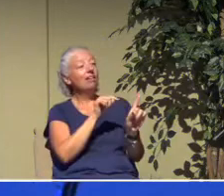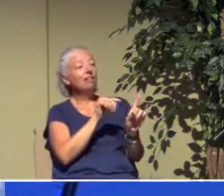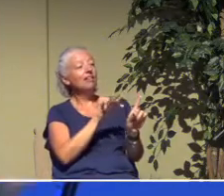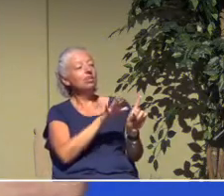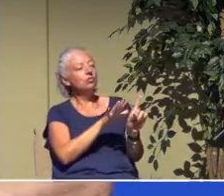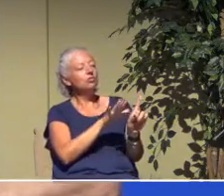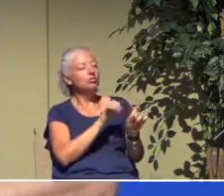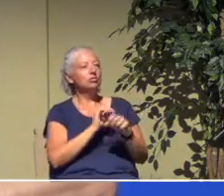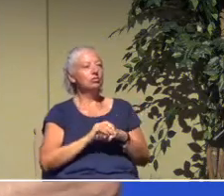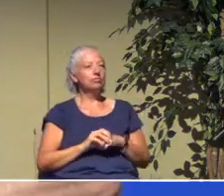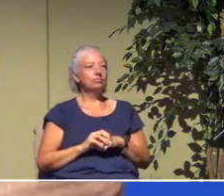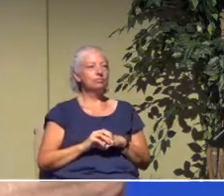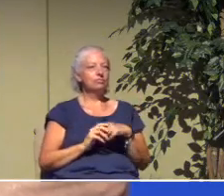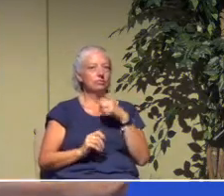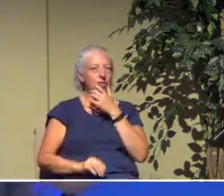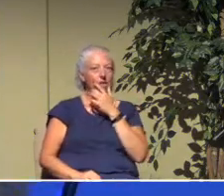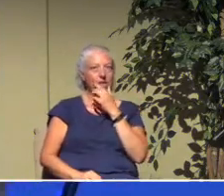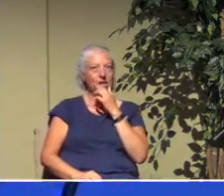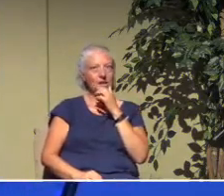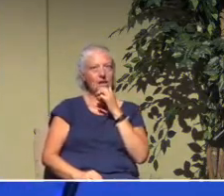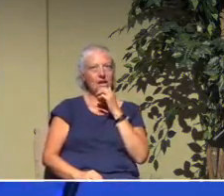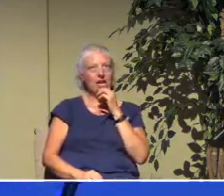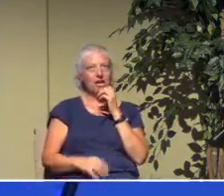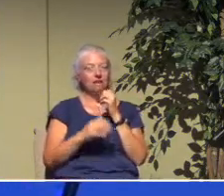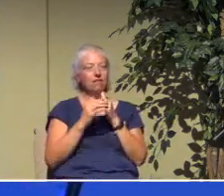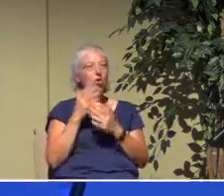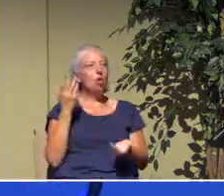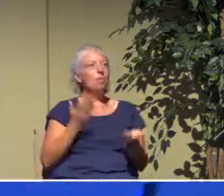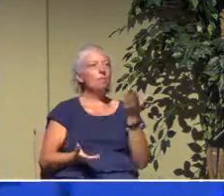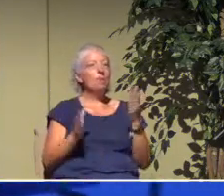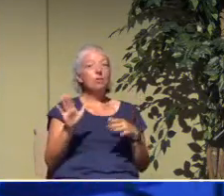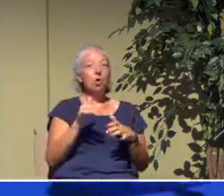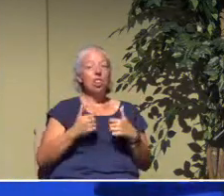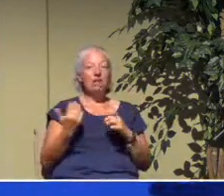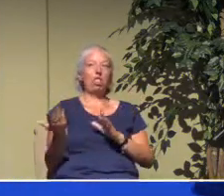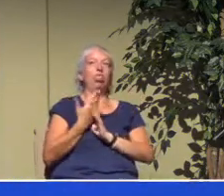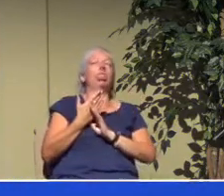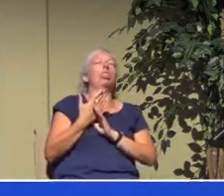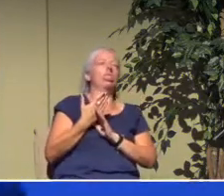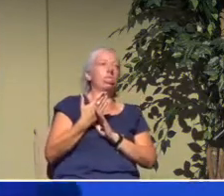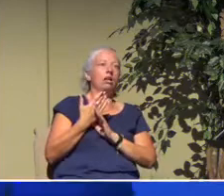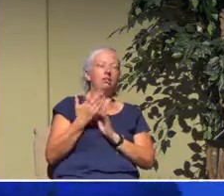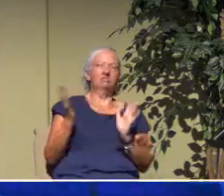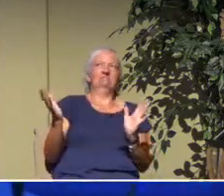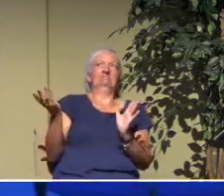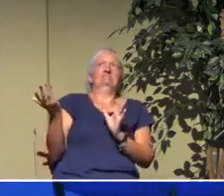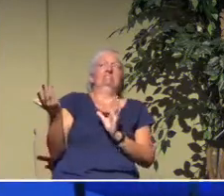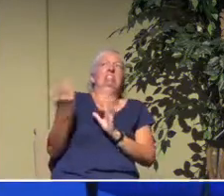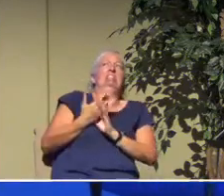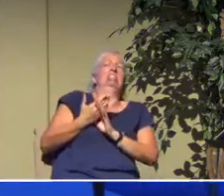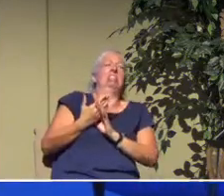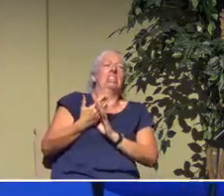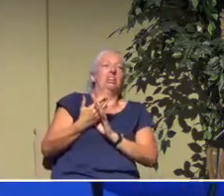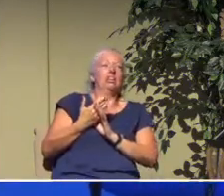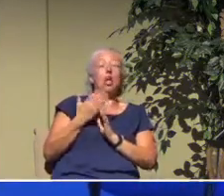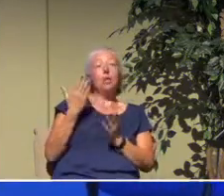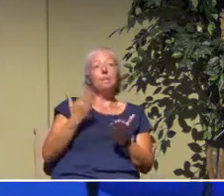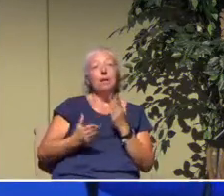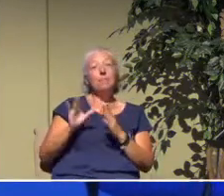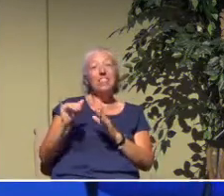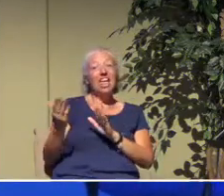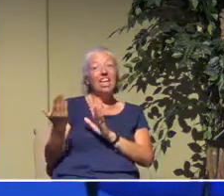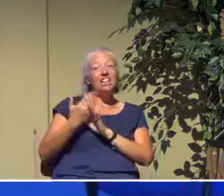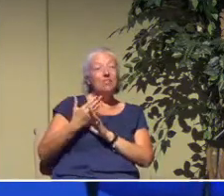interrupted. You know, we think of our interruptions as exactly that, interruptions, but how do you know that that interruption isn't the